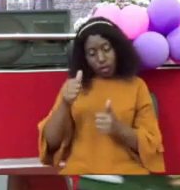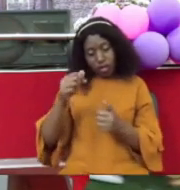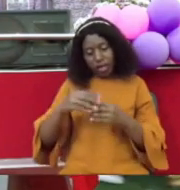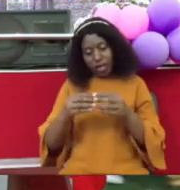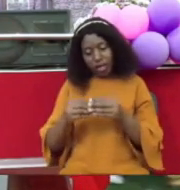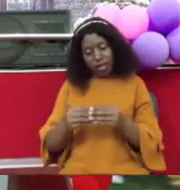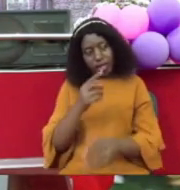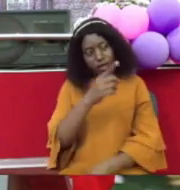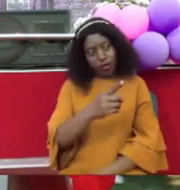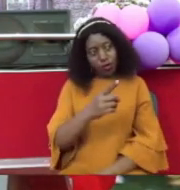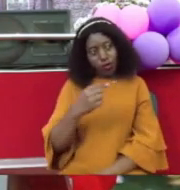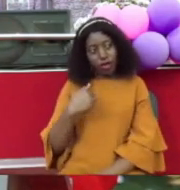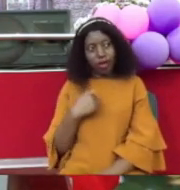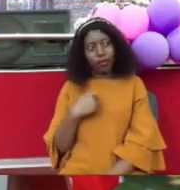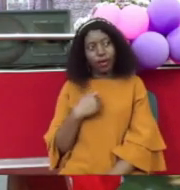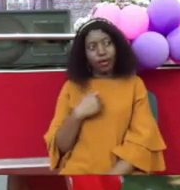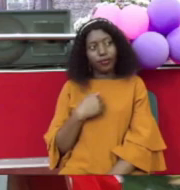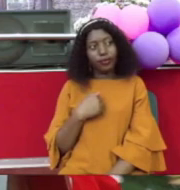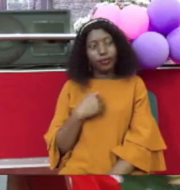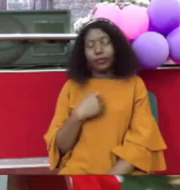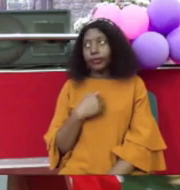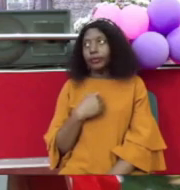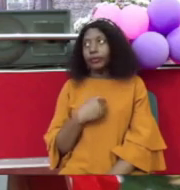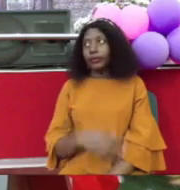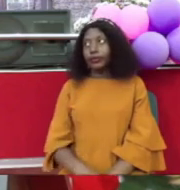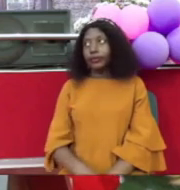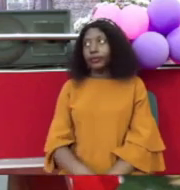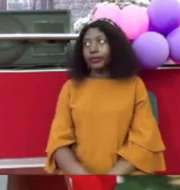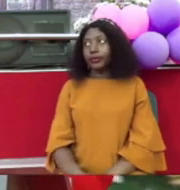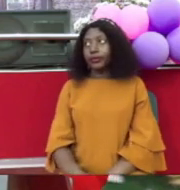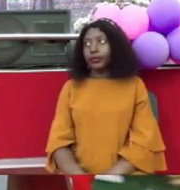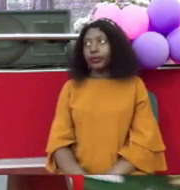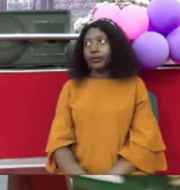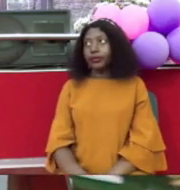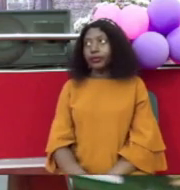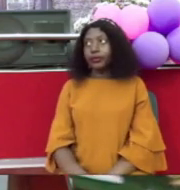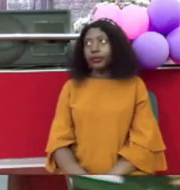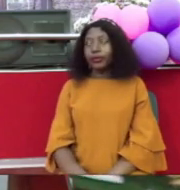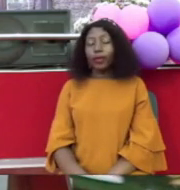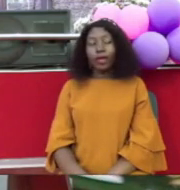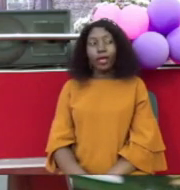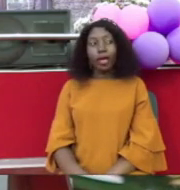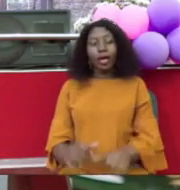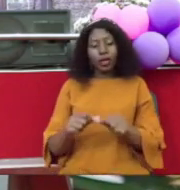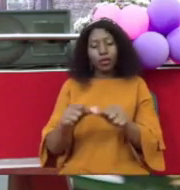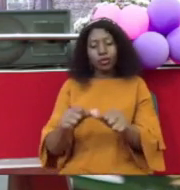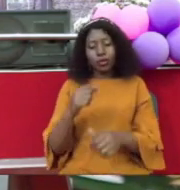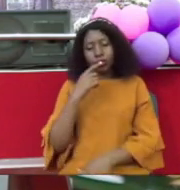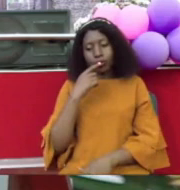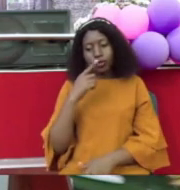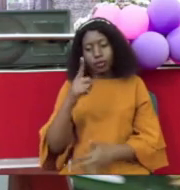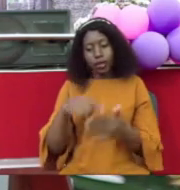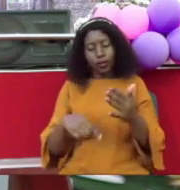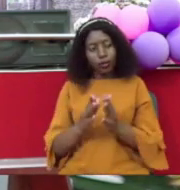kwamba ukaweza kutimiliza makusudi ambayo alikuumbia wewe na mimi. And then it is telling us, the same verses are telling us